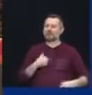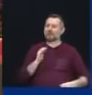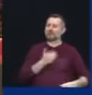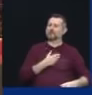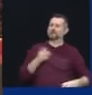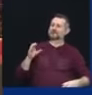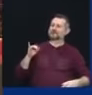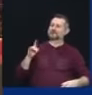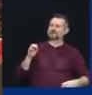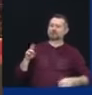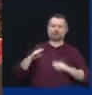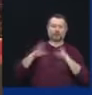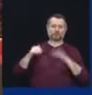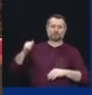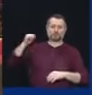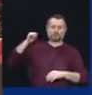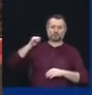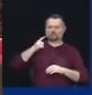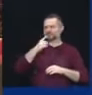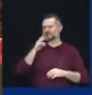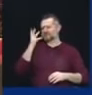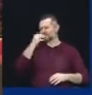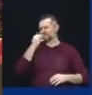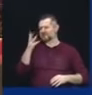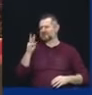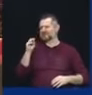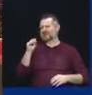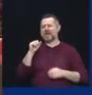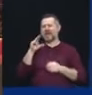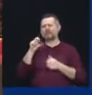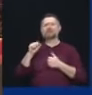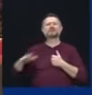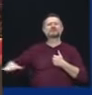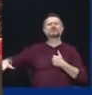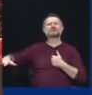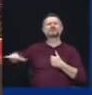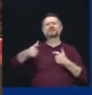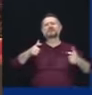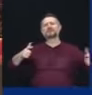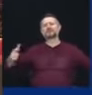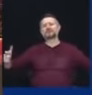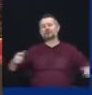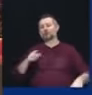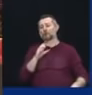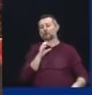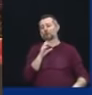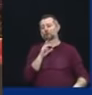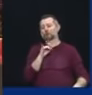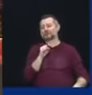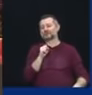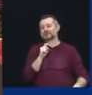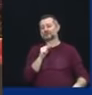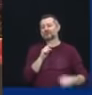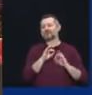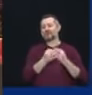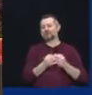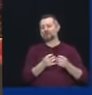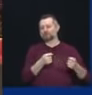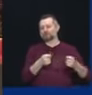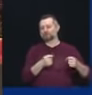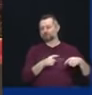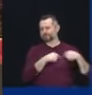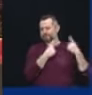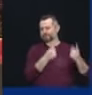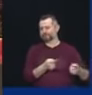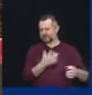beautiful 60-acre orchard that has been managed by the Chris family over the last 5 years since we took it over, but for generations before